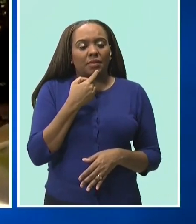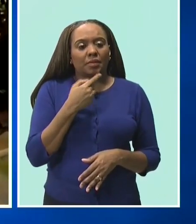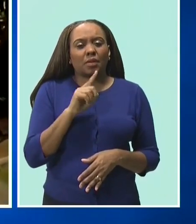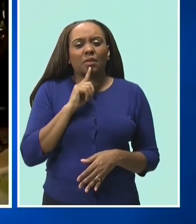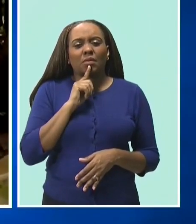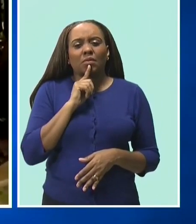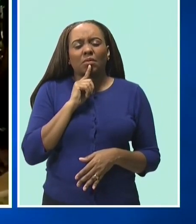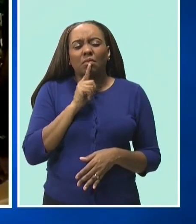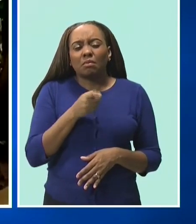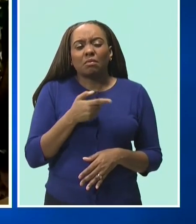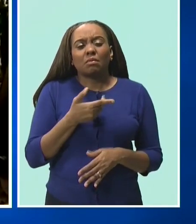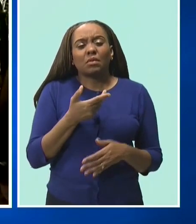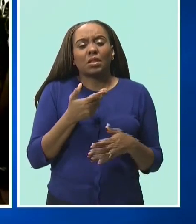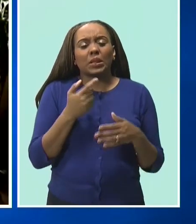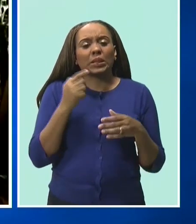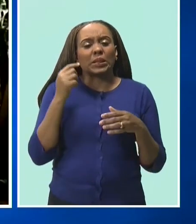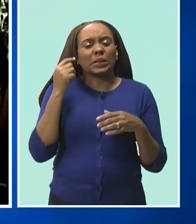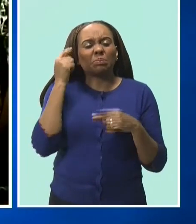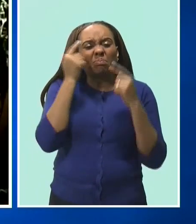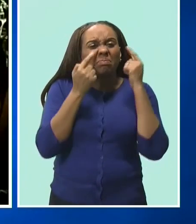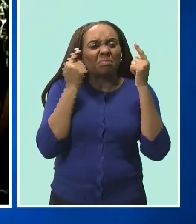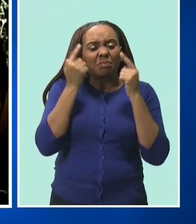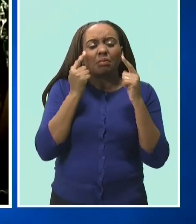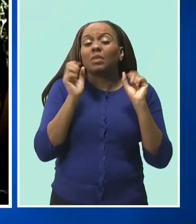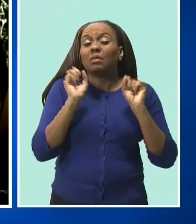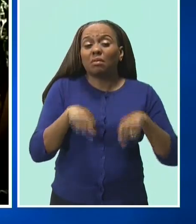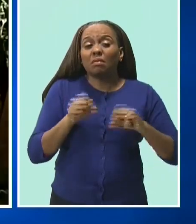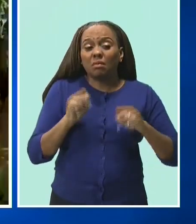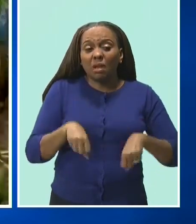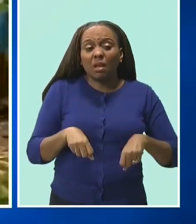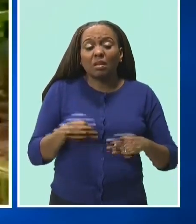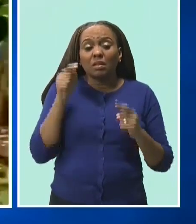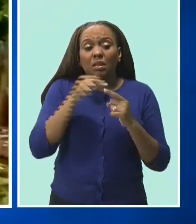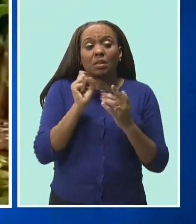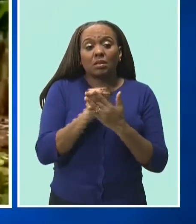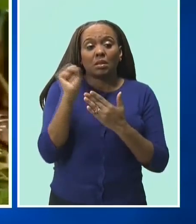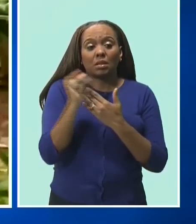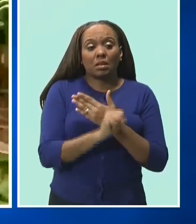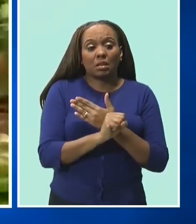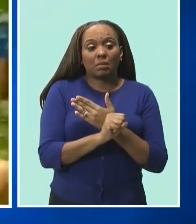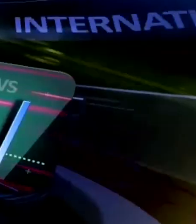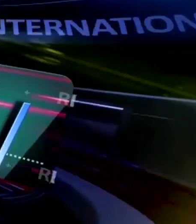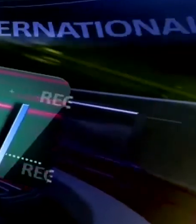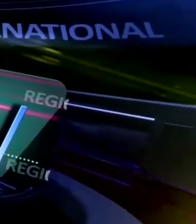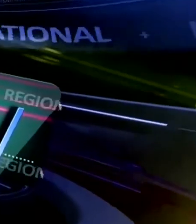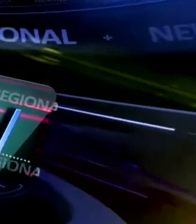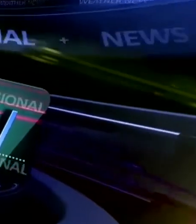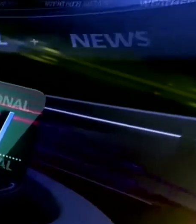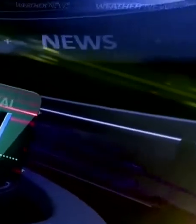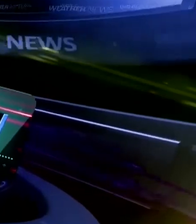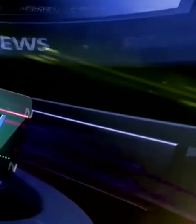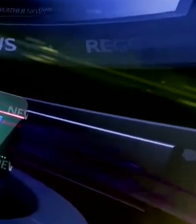gave assurances that the country could sustain itself until September 2020.